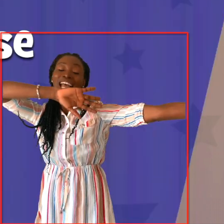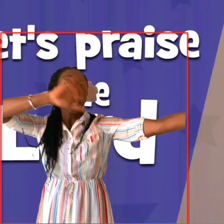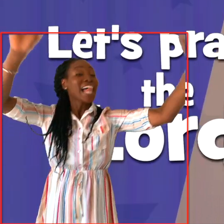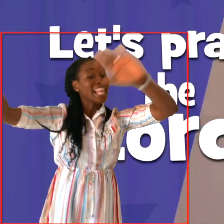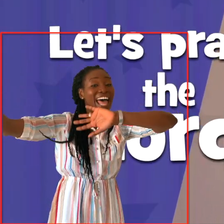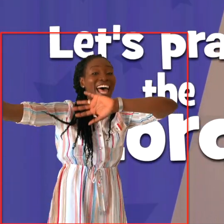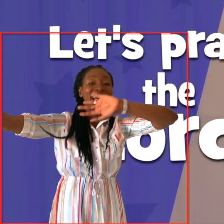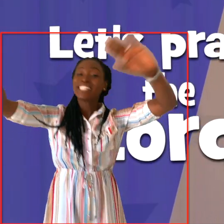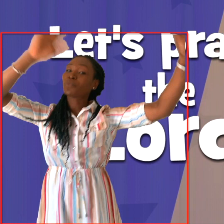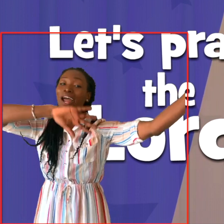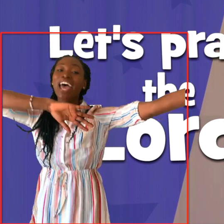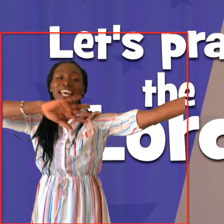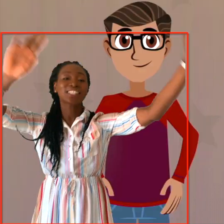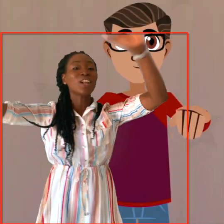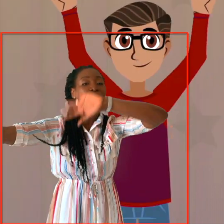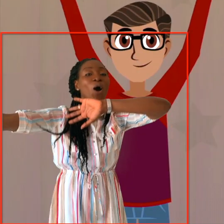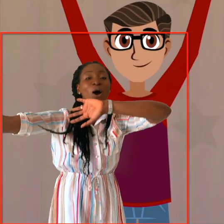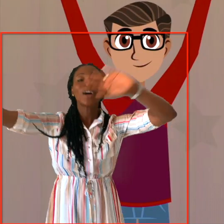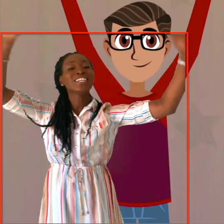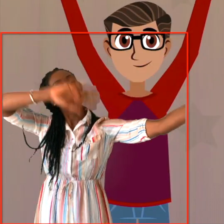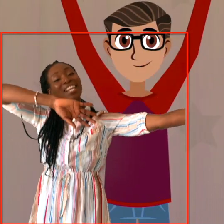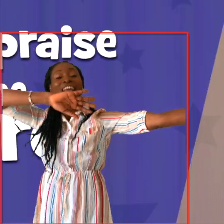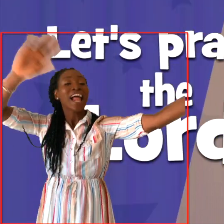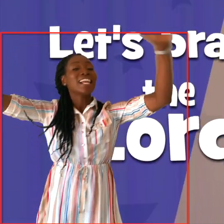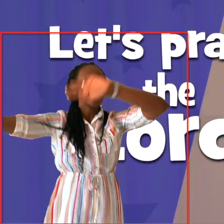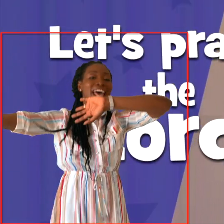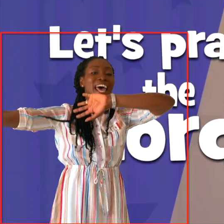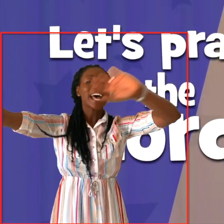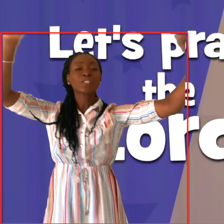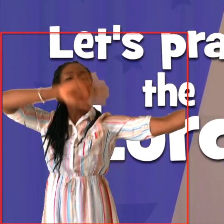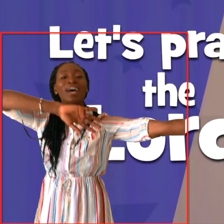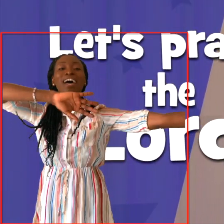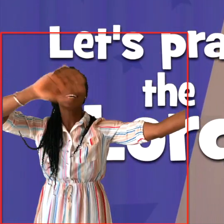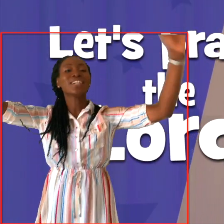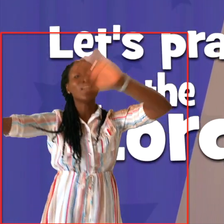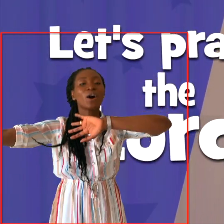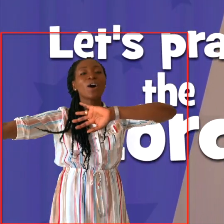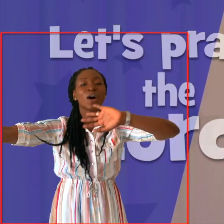Hallelujah. Let's praise the Lord. Hallelujah. Let's